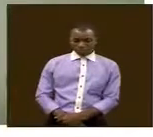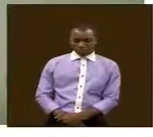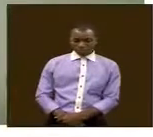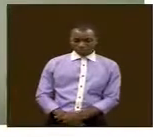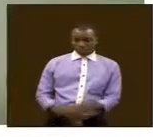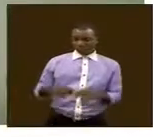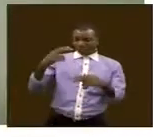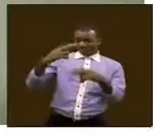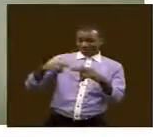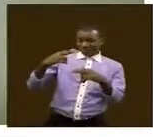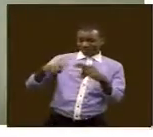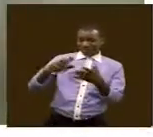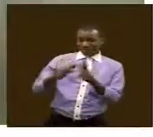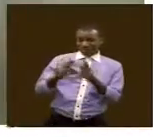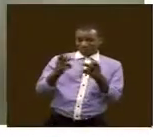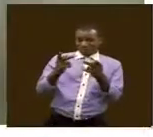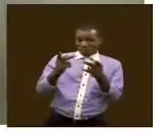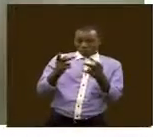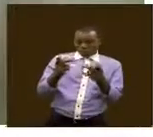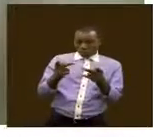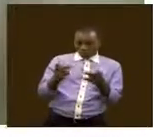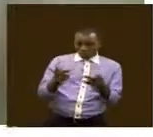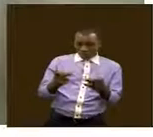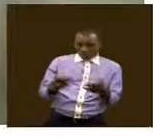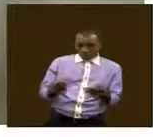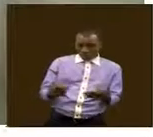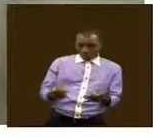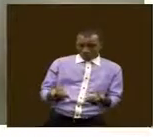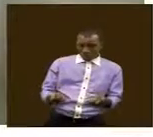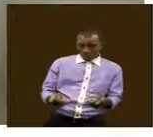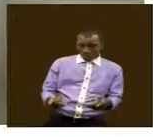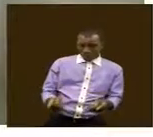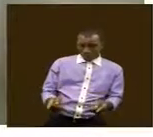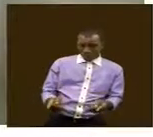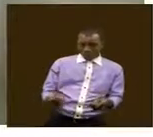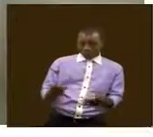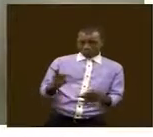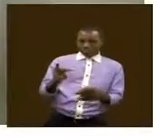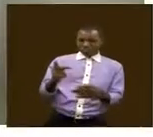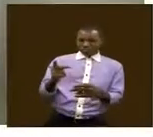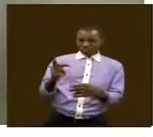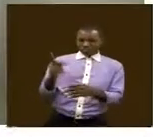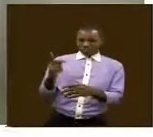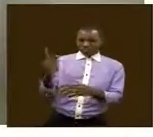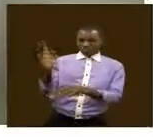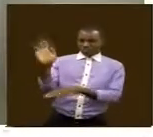Normally, the eggs are white when first deposited, then darken to near black within a day.